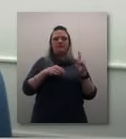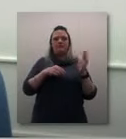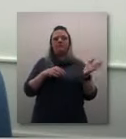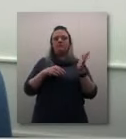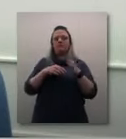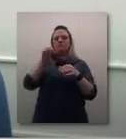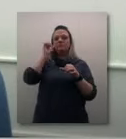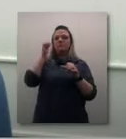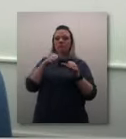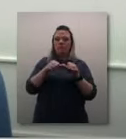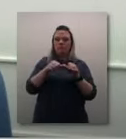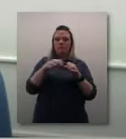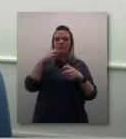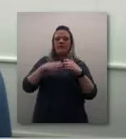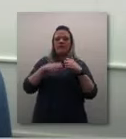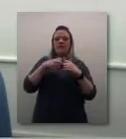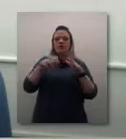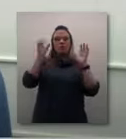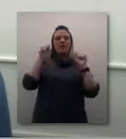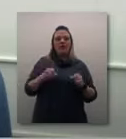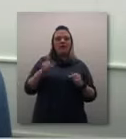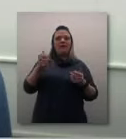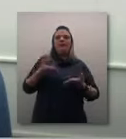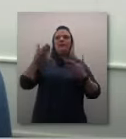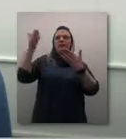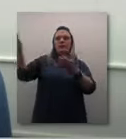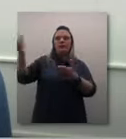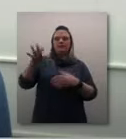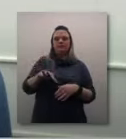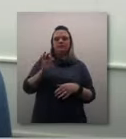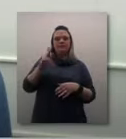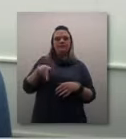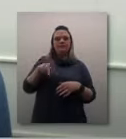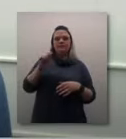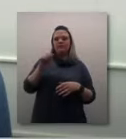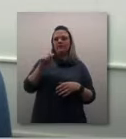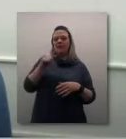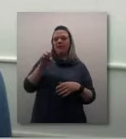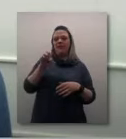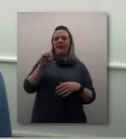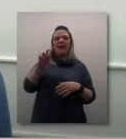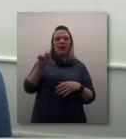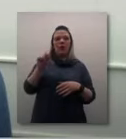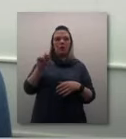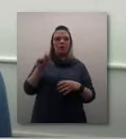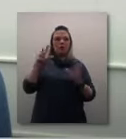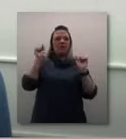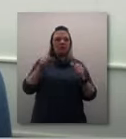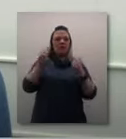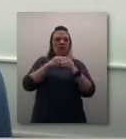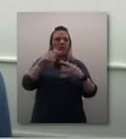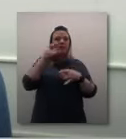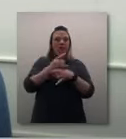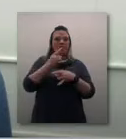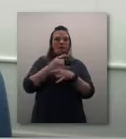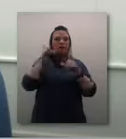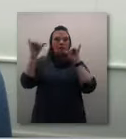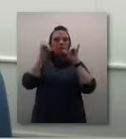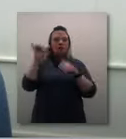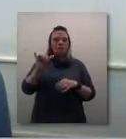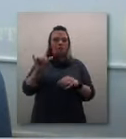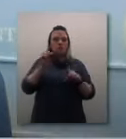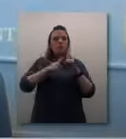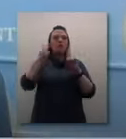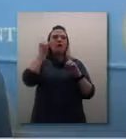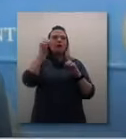is they can do takeout, and they can do takeout of alcohol too under the governor's pause order, but if they're serving people at the bar who are